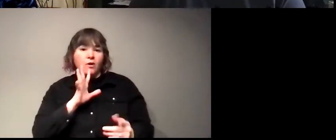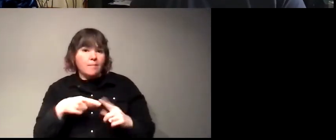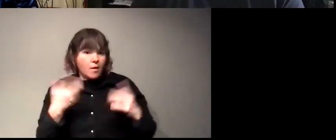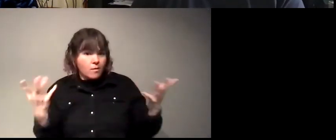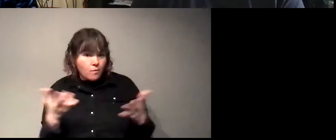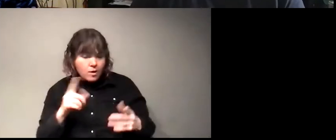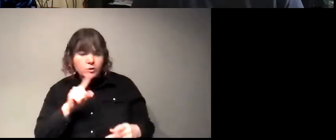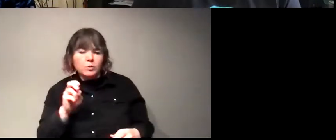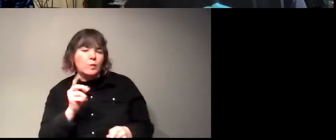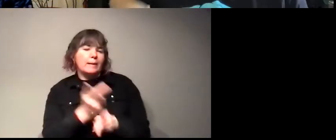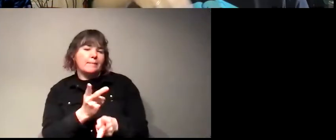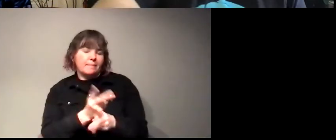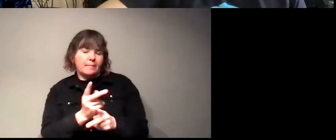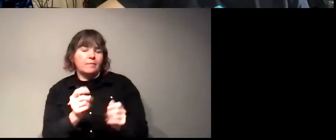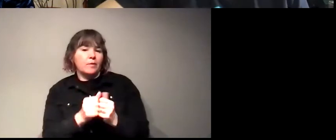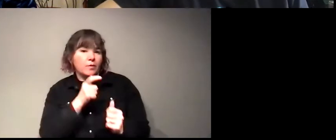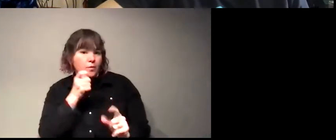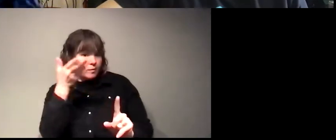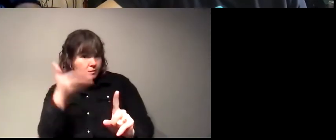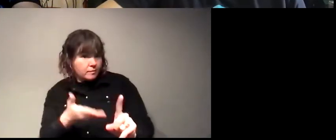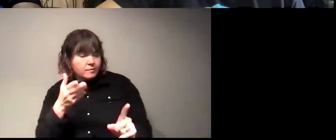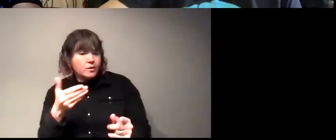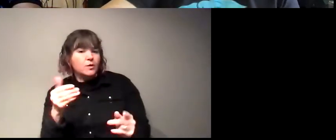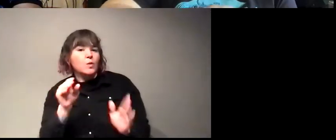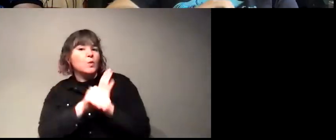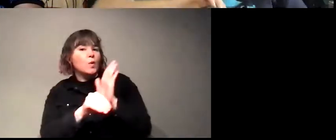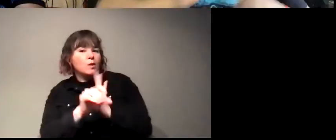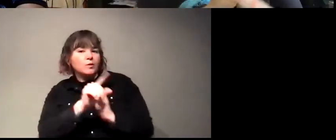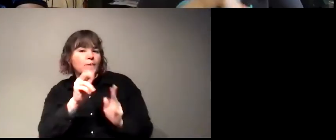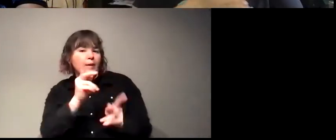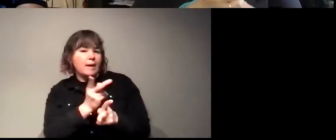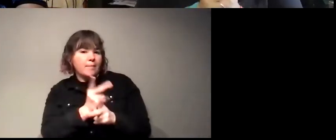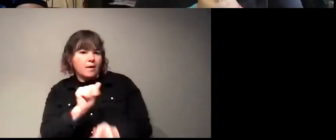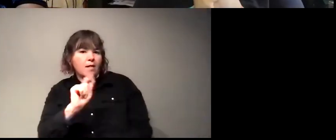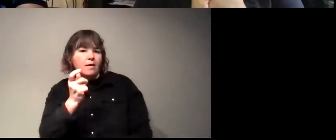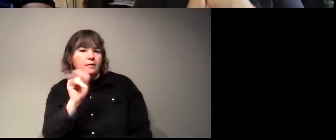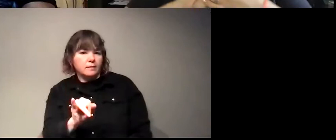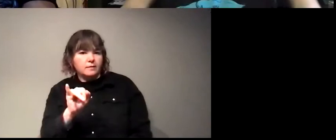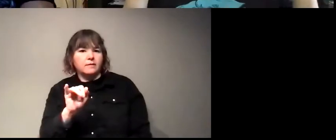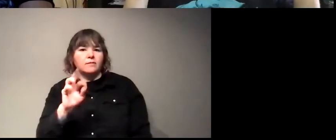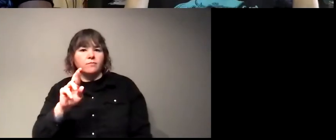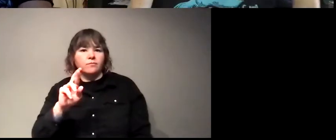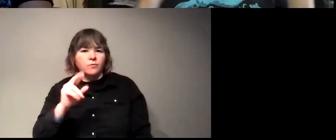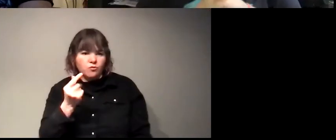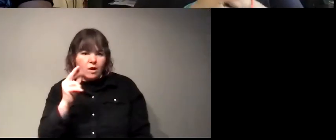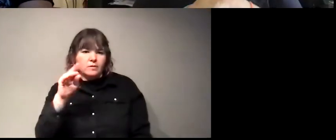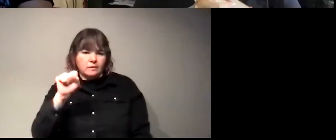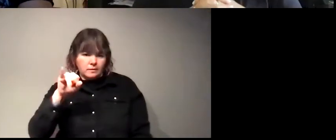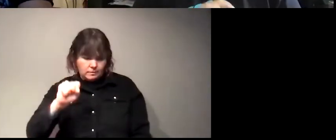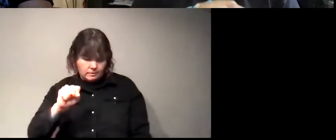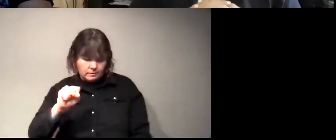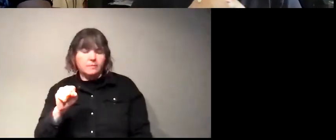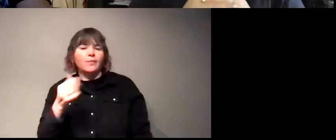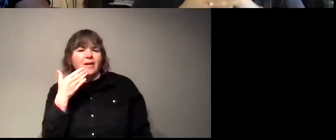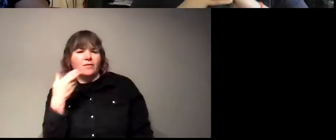about zookeeping with our New Orleans zookeeper, Alexi Grousis. So thank you so much for being with